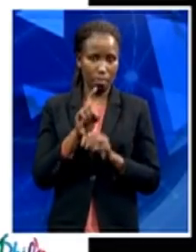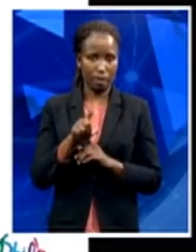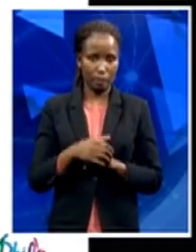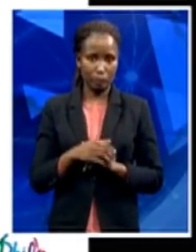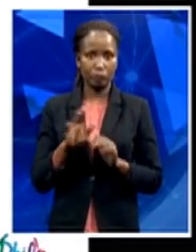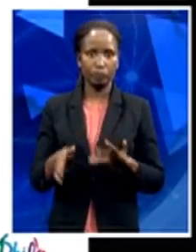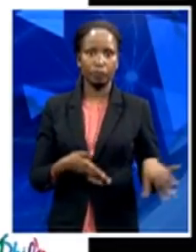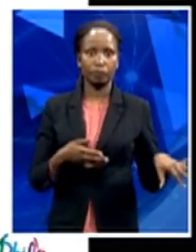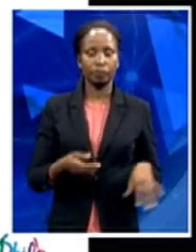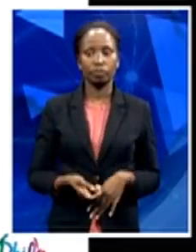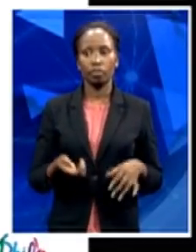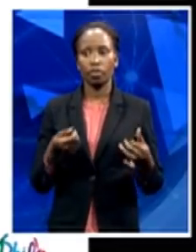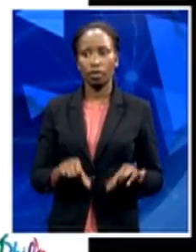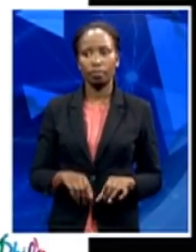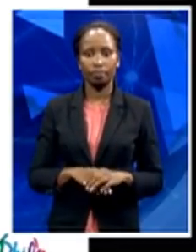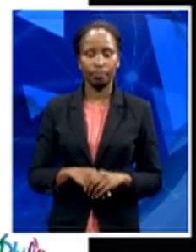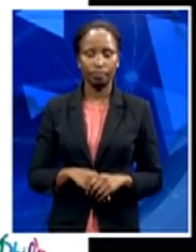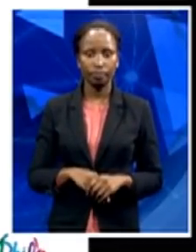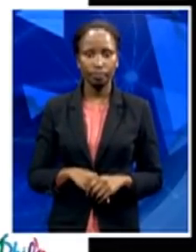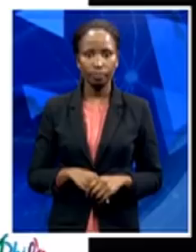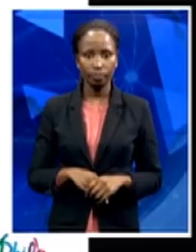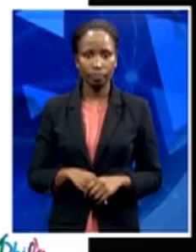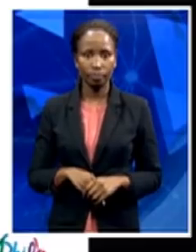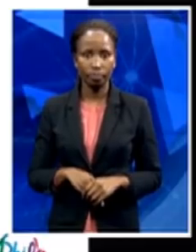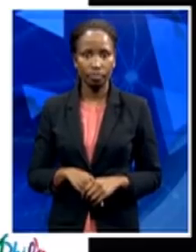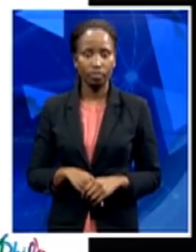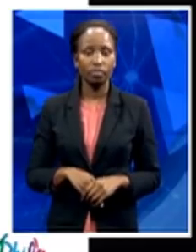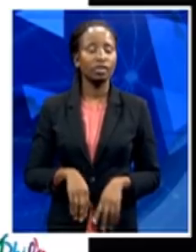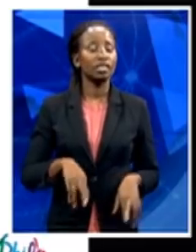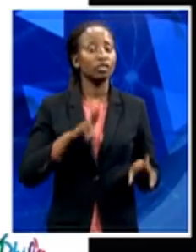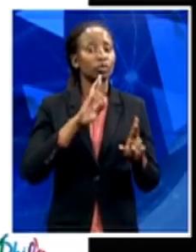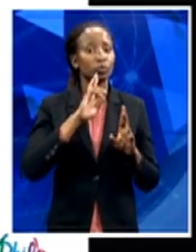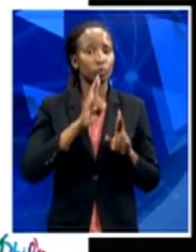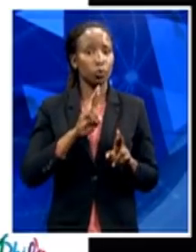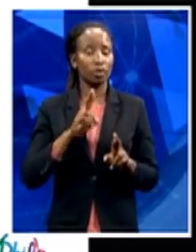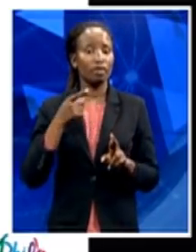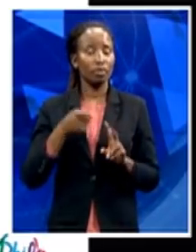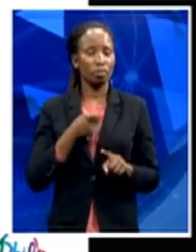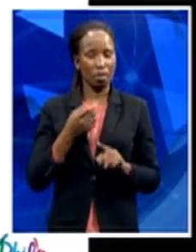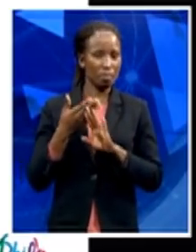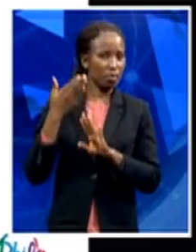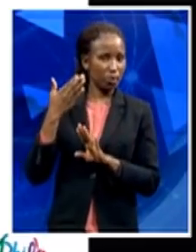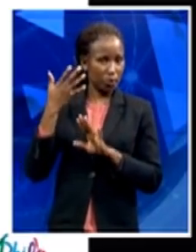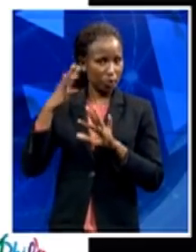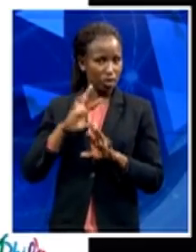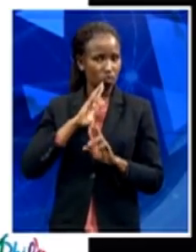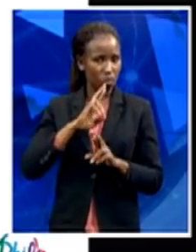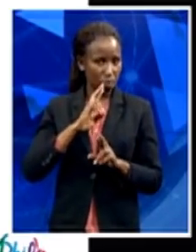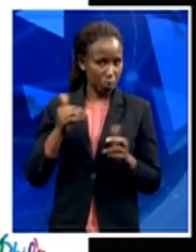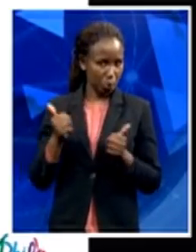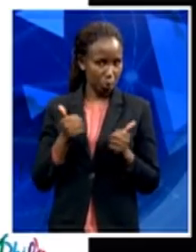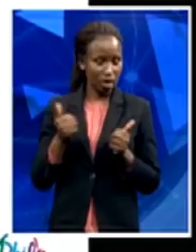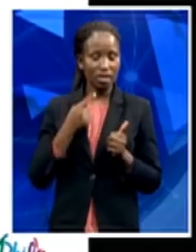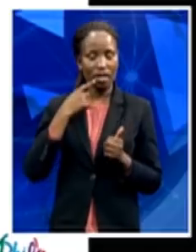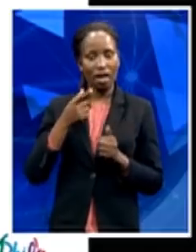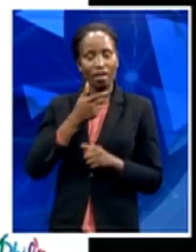Just to also report that based on what had previously been reported, that the vaccines have a short expiry,